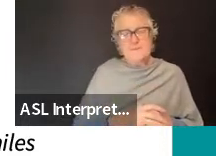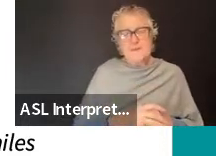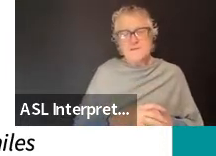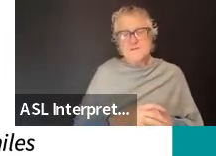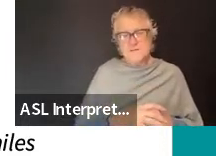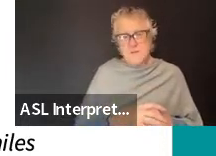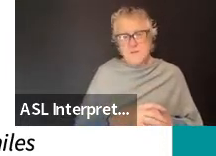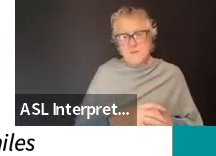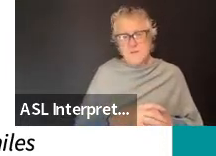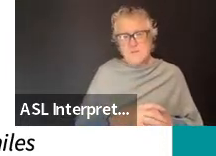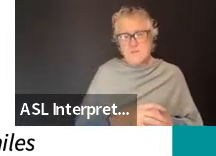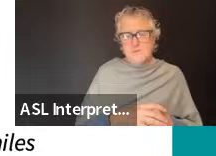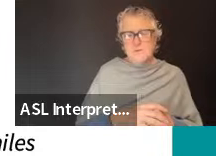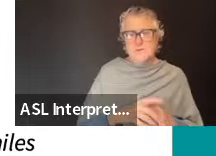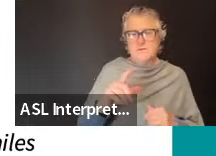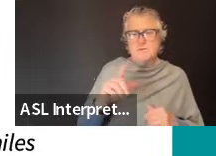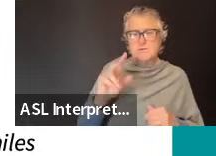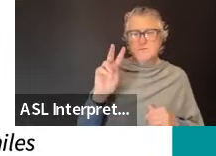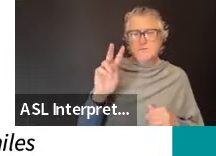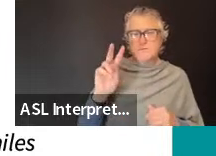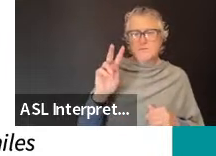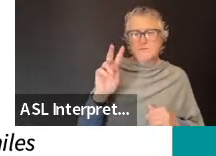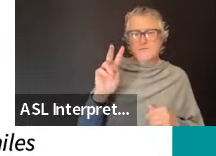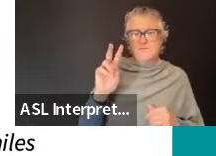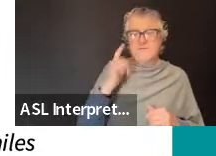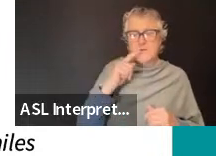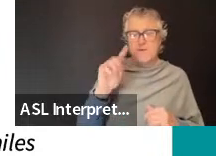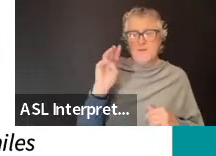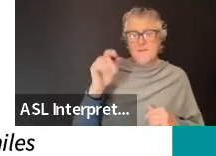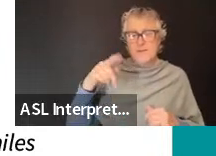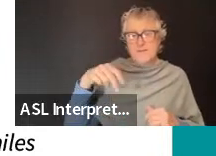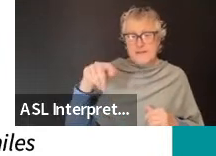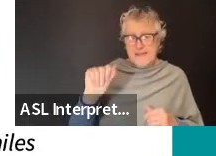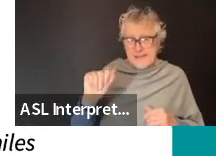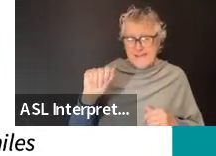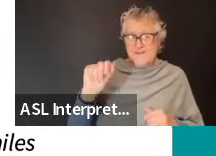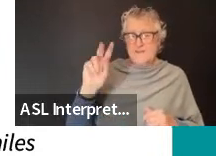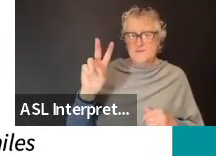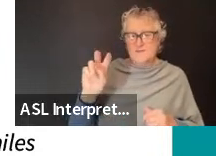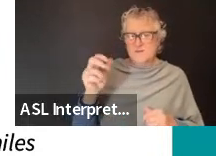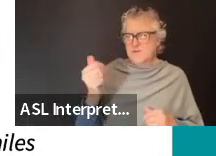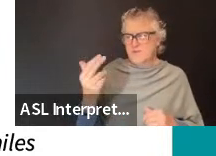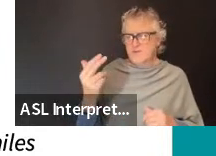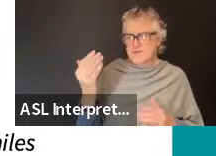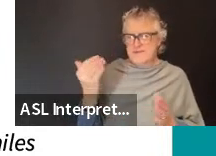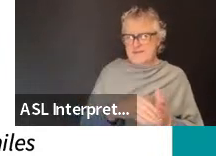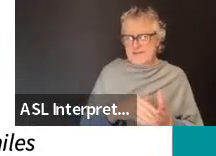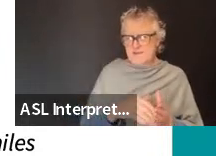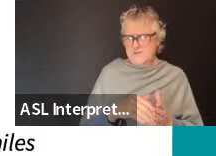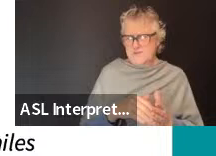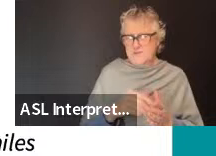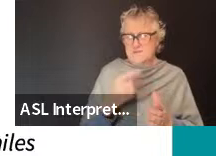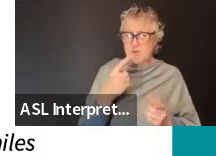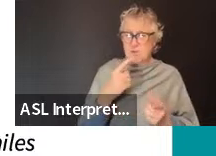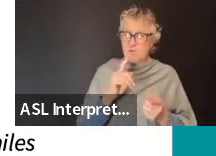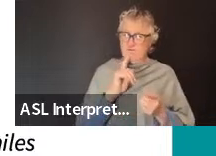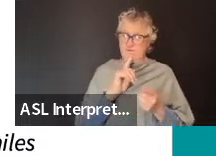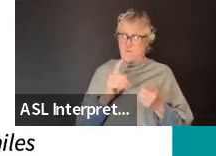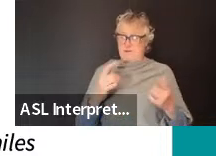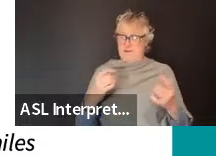213,000 in the MLPA. So in the case of ridership, it's almost twice as many riders as the current